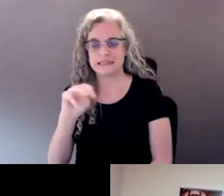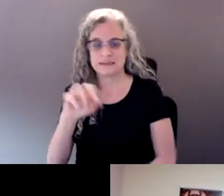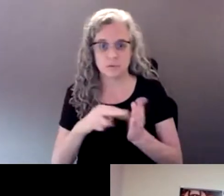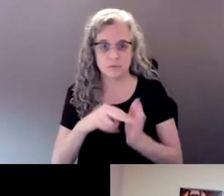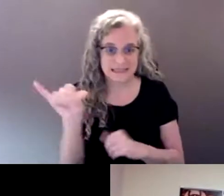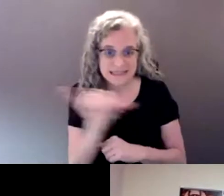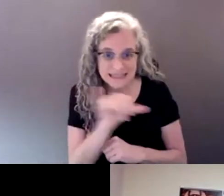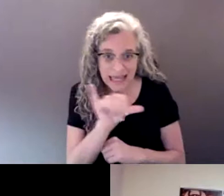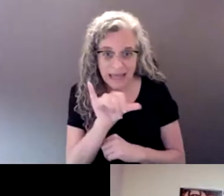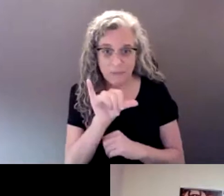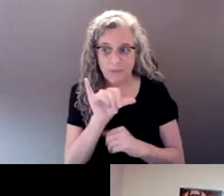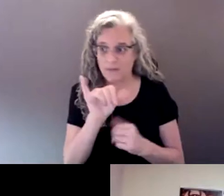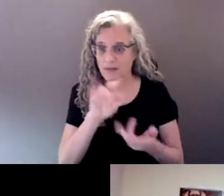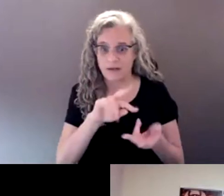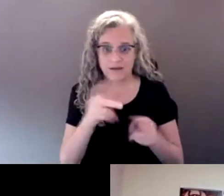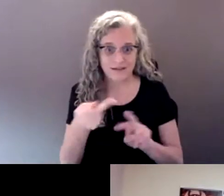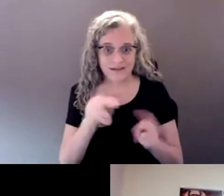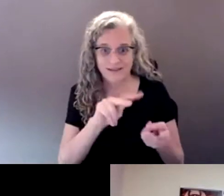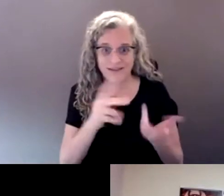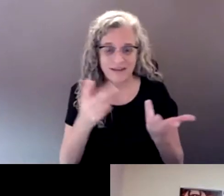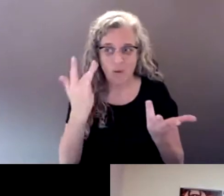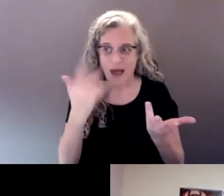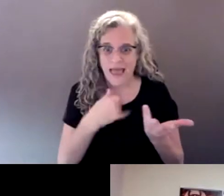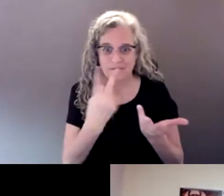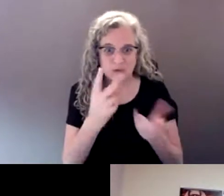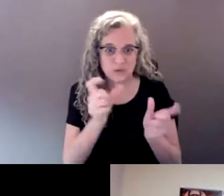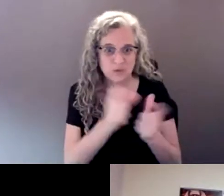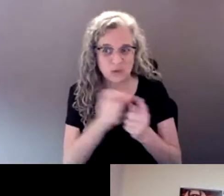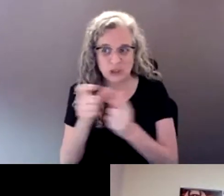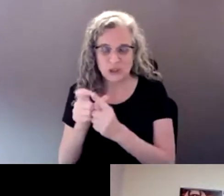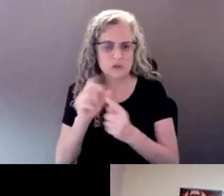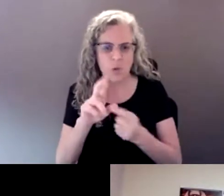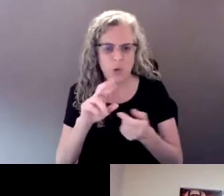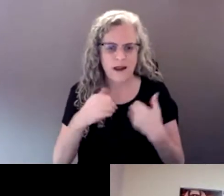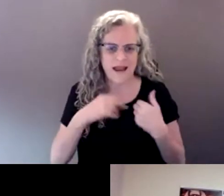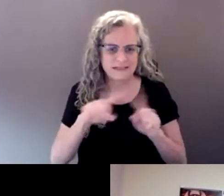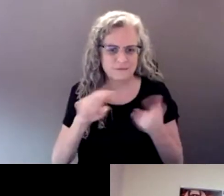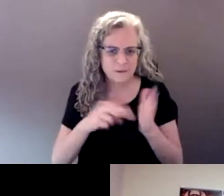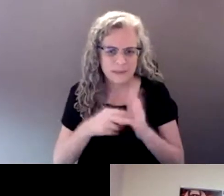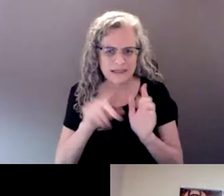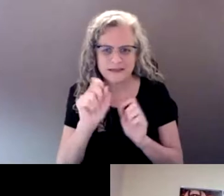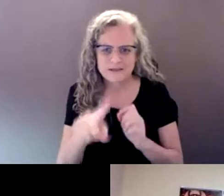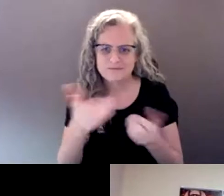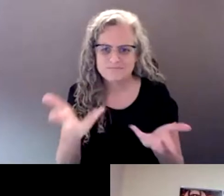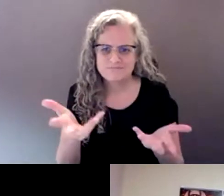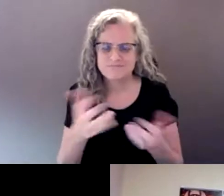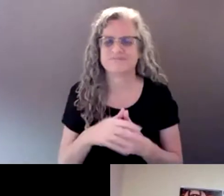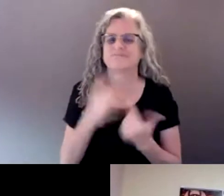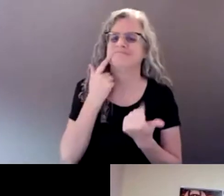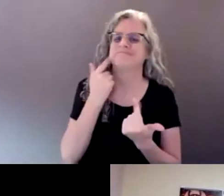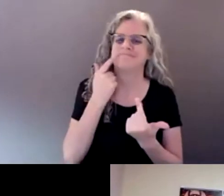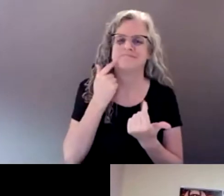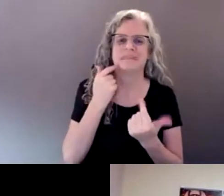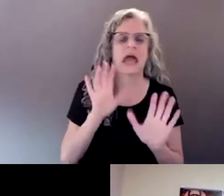If so, why use two terms? And if not, then how do you see them as distinct? Yeah, no, I'm not using